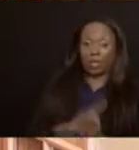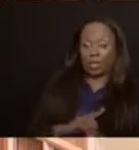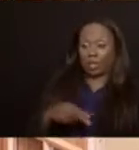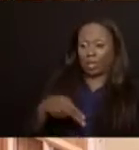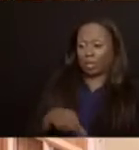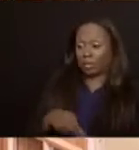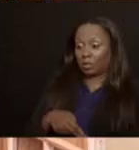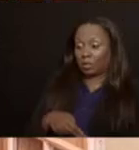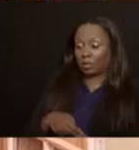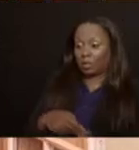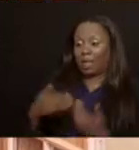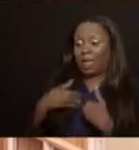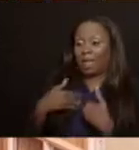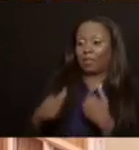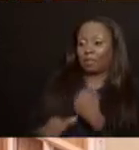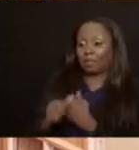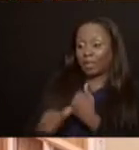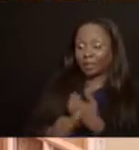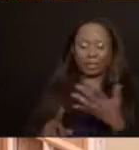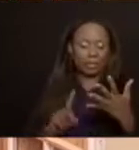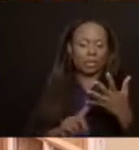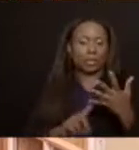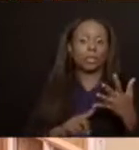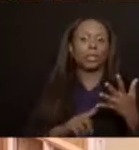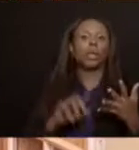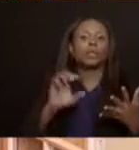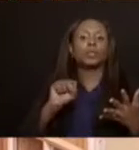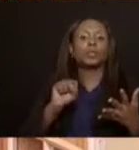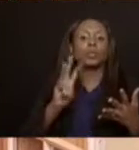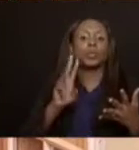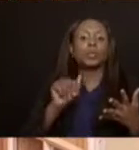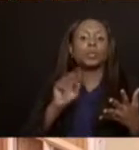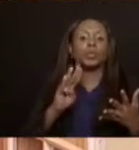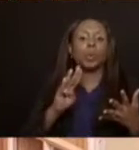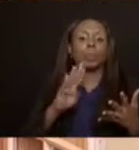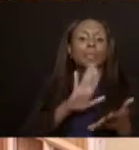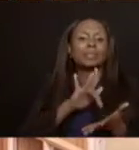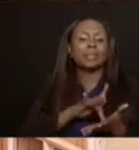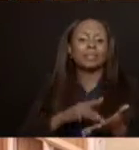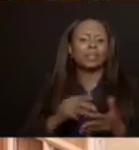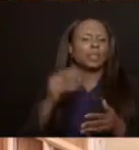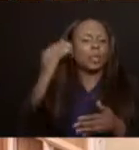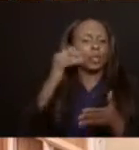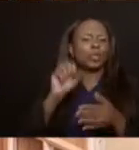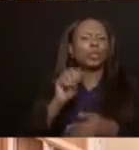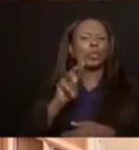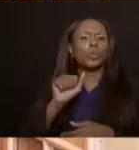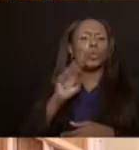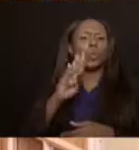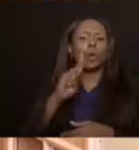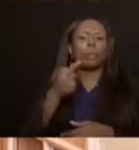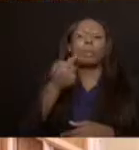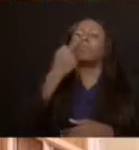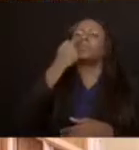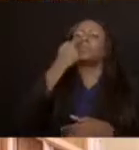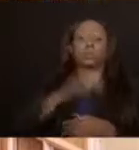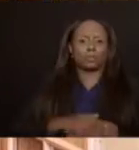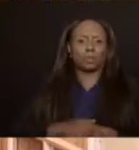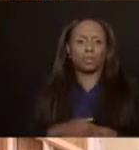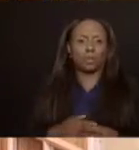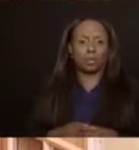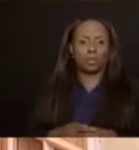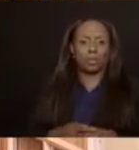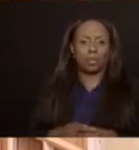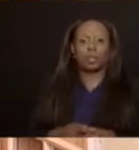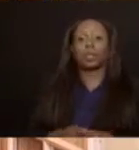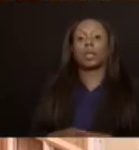already positive. Swabbing centers, nursing homes, and outpatient clinics. The Ministry of Health has